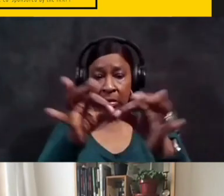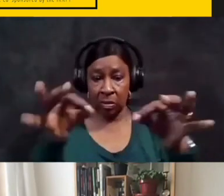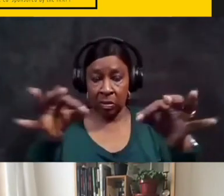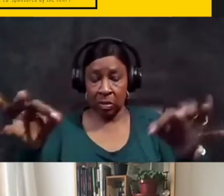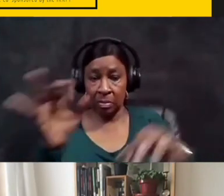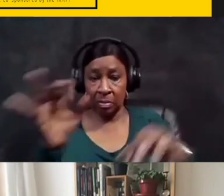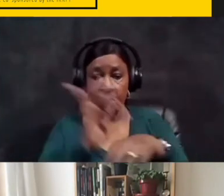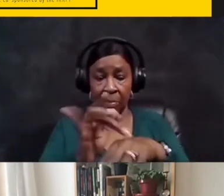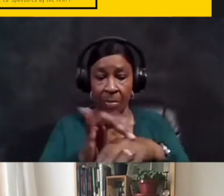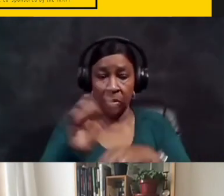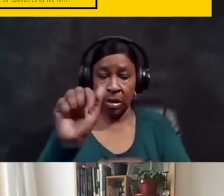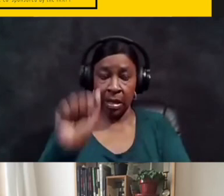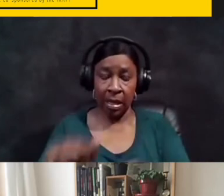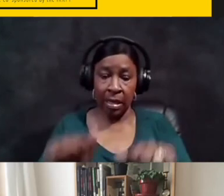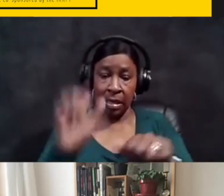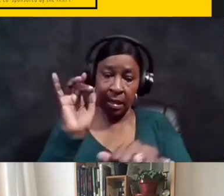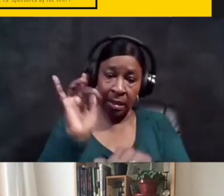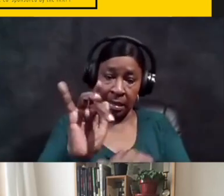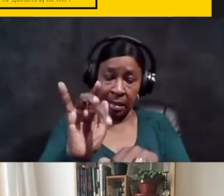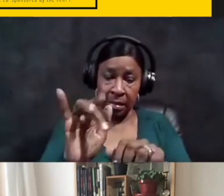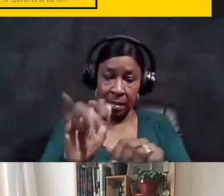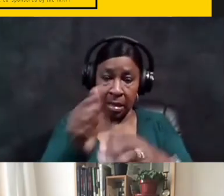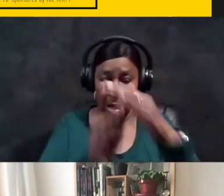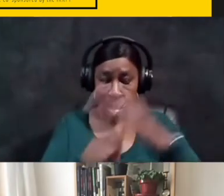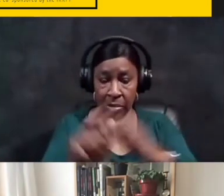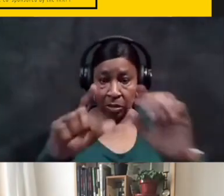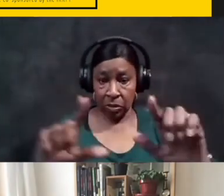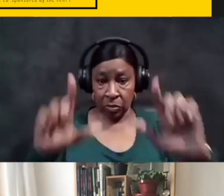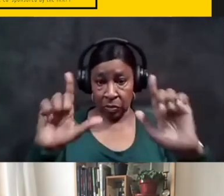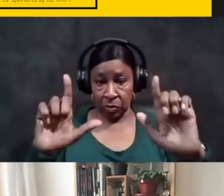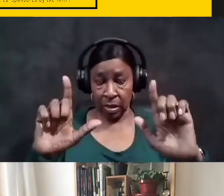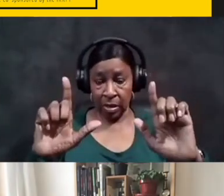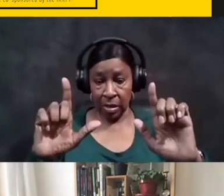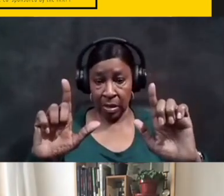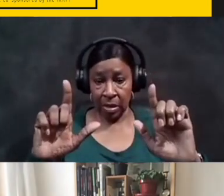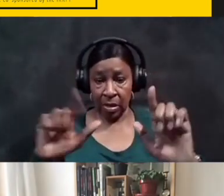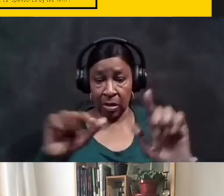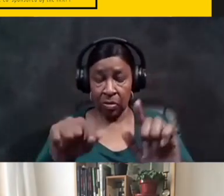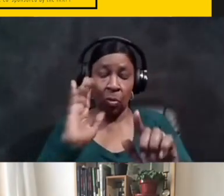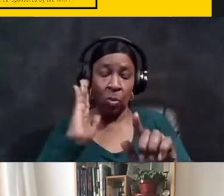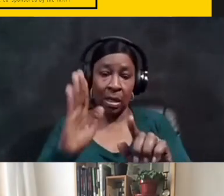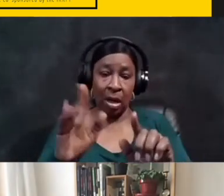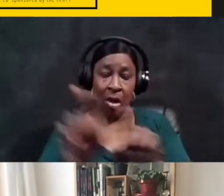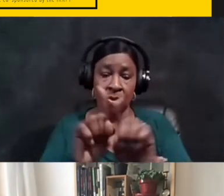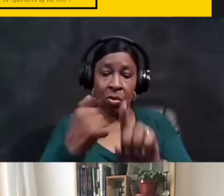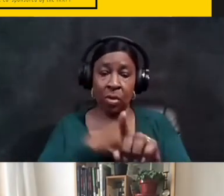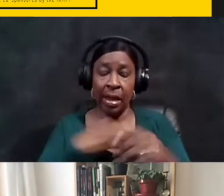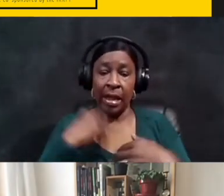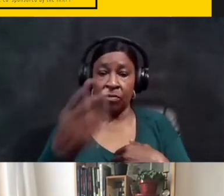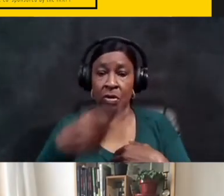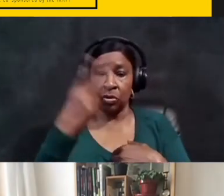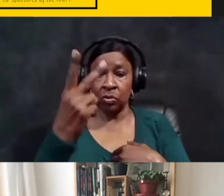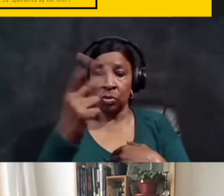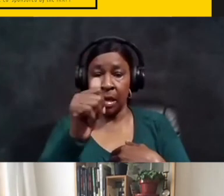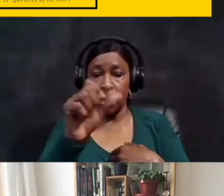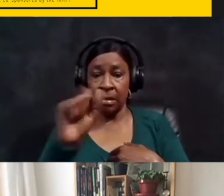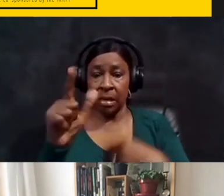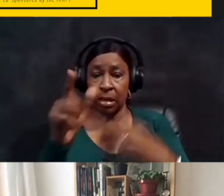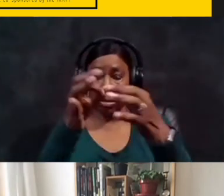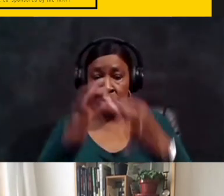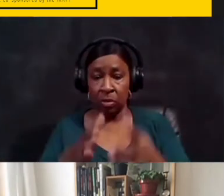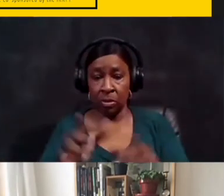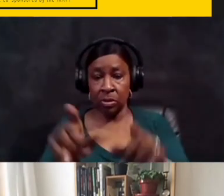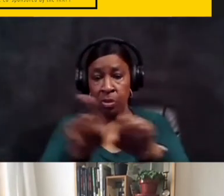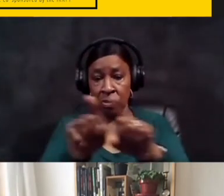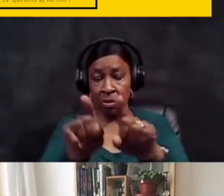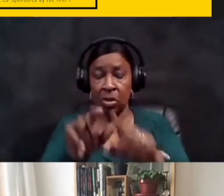the closed caption button on your screen, and then we'll have, we have two ASL interpreters with us as well. So